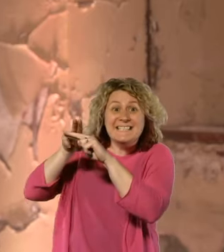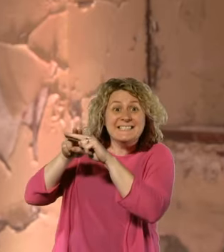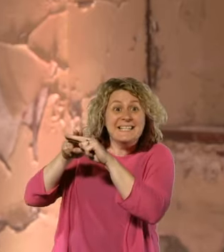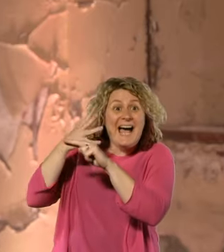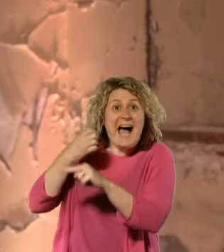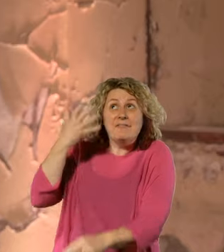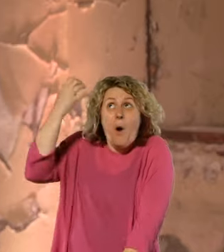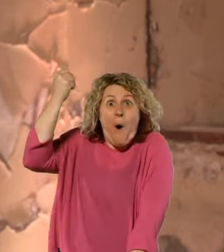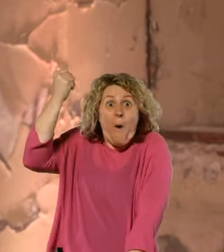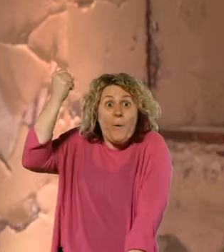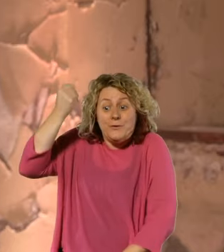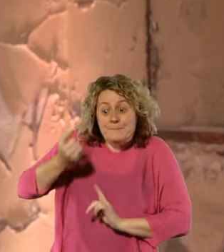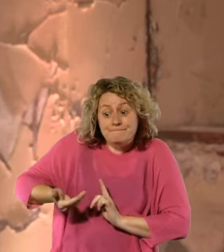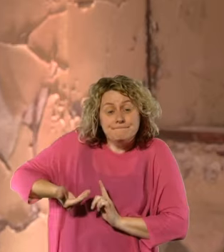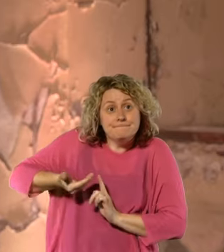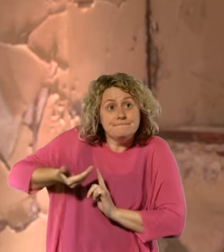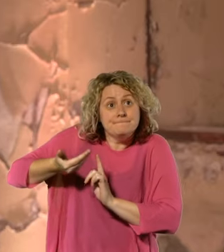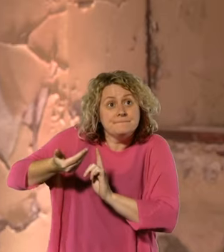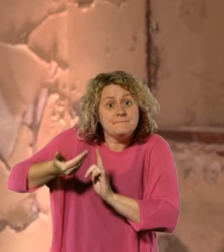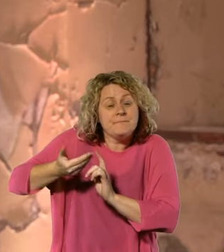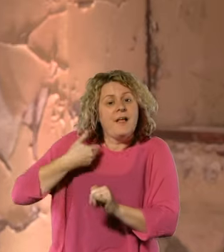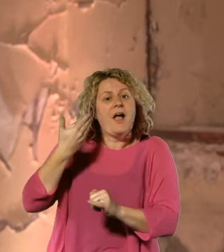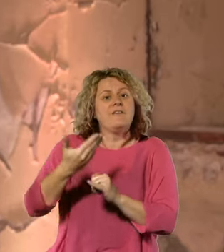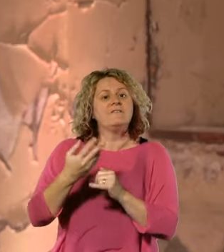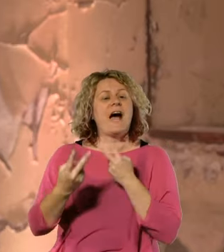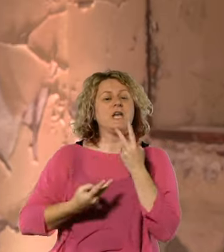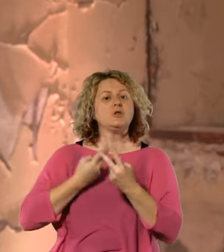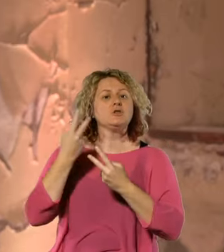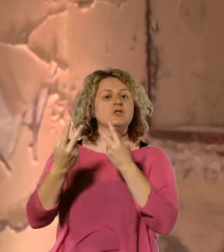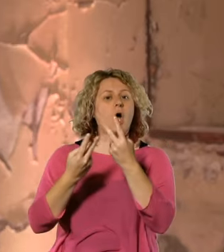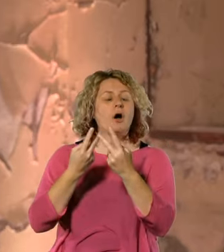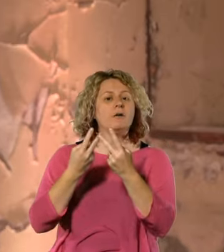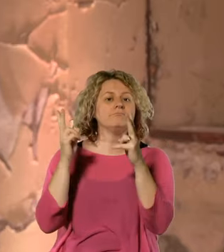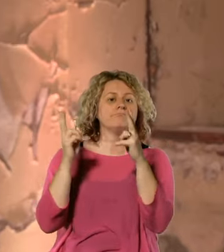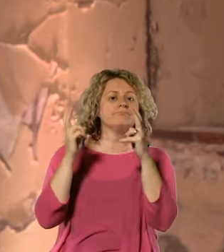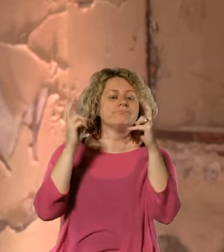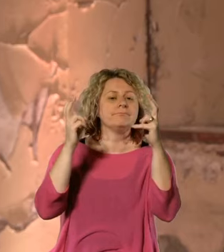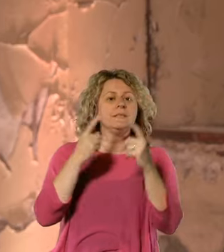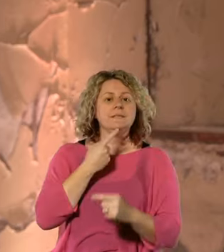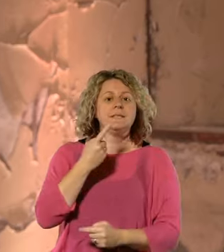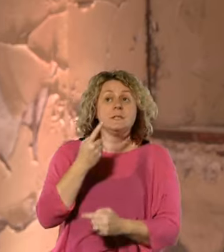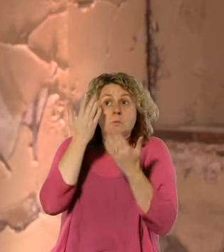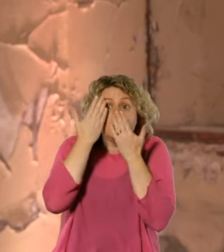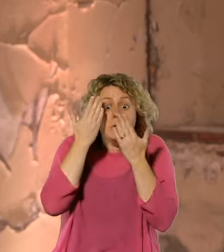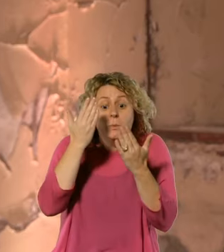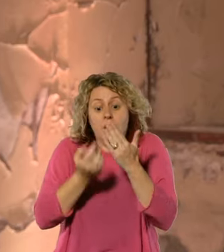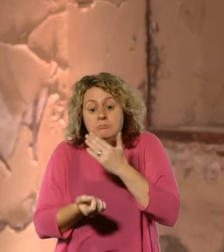our final song say, we cannot know what lies ahead, but we do know the one that has gone before.